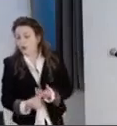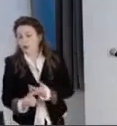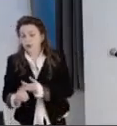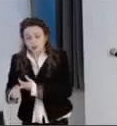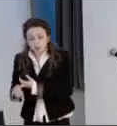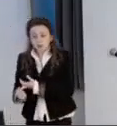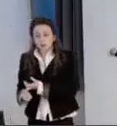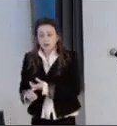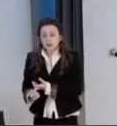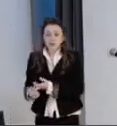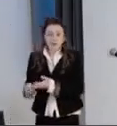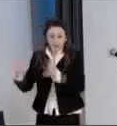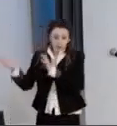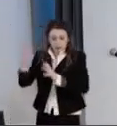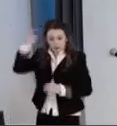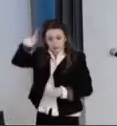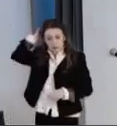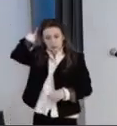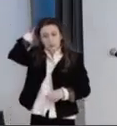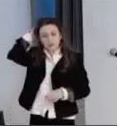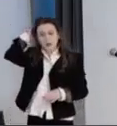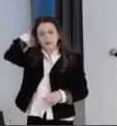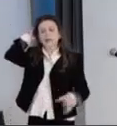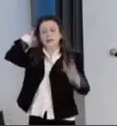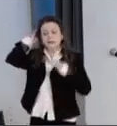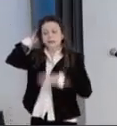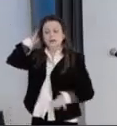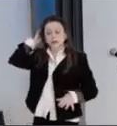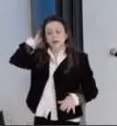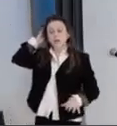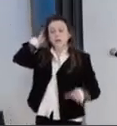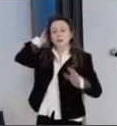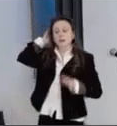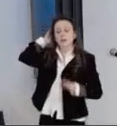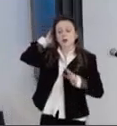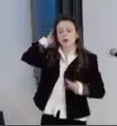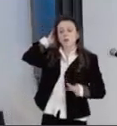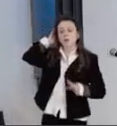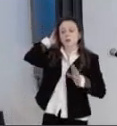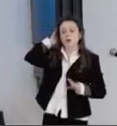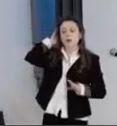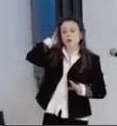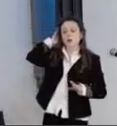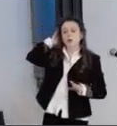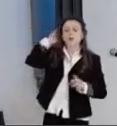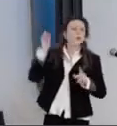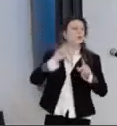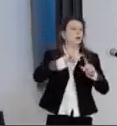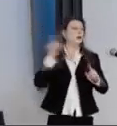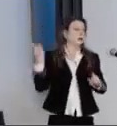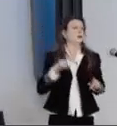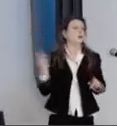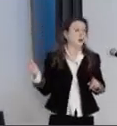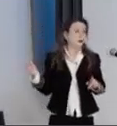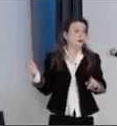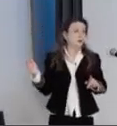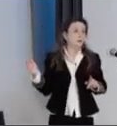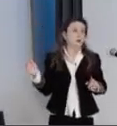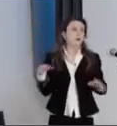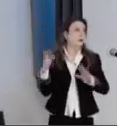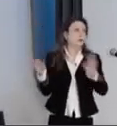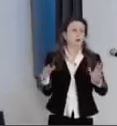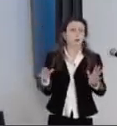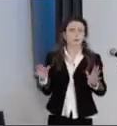So against extreme formalism or anticognitivism, it is the case that at least sometimes aesthetic judgments of nature, both organic and